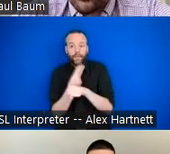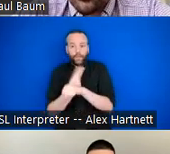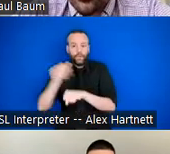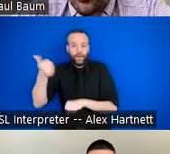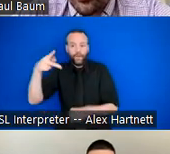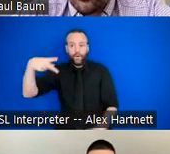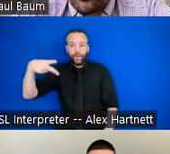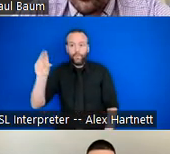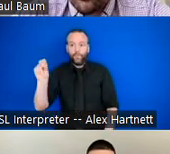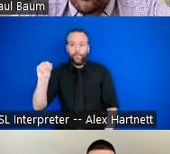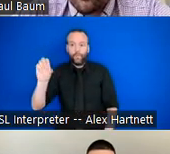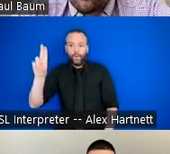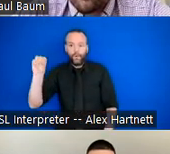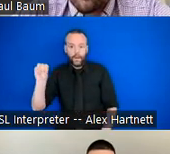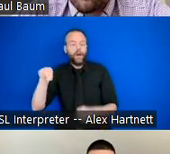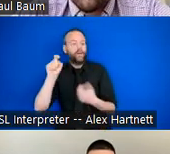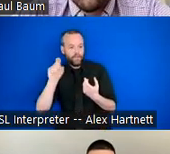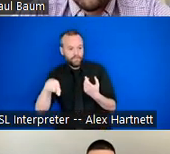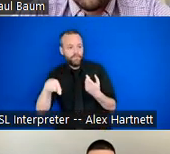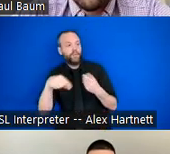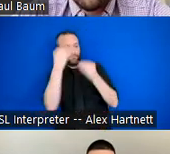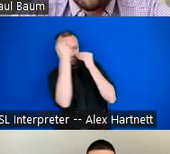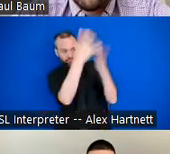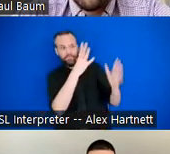birth certificate.